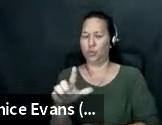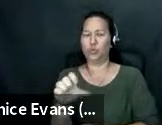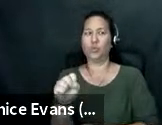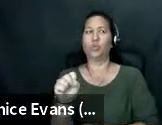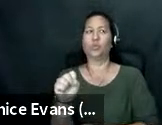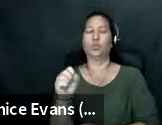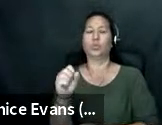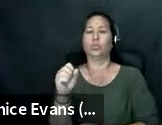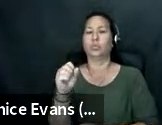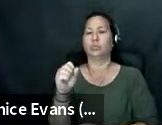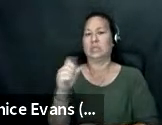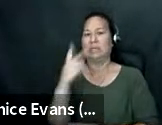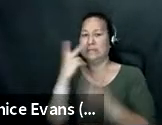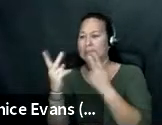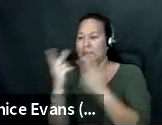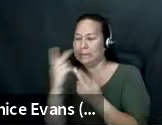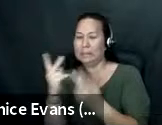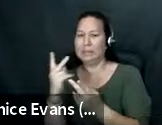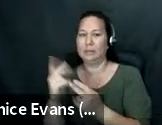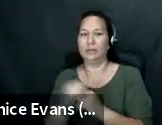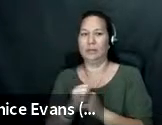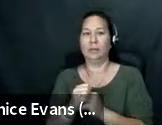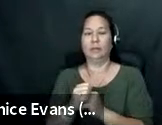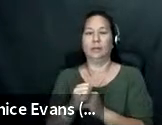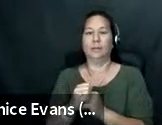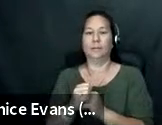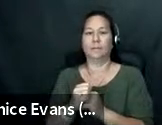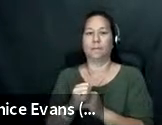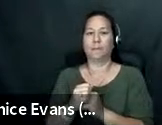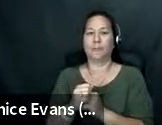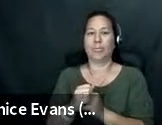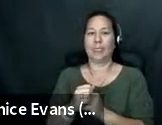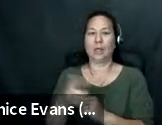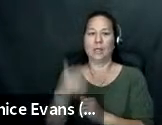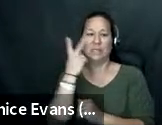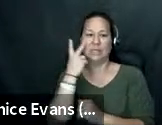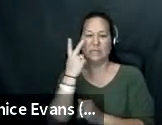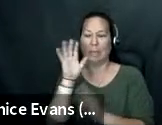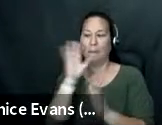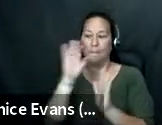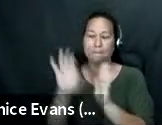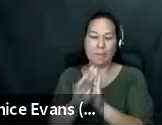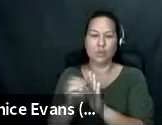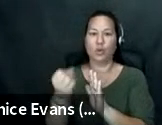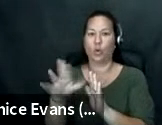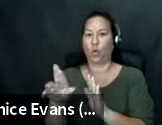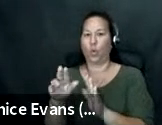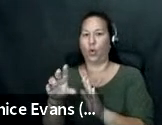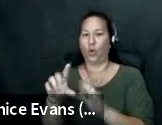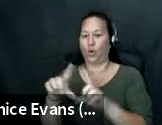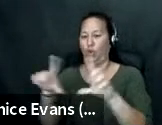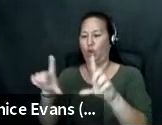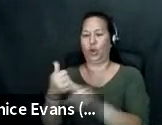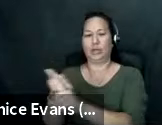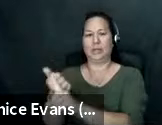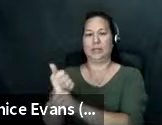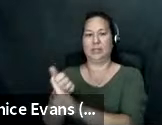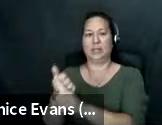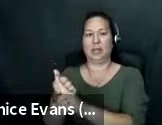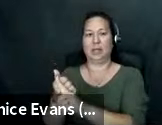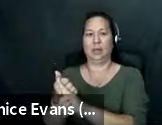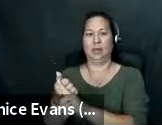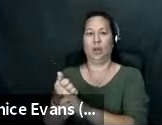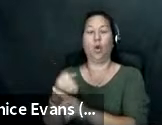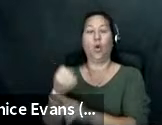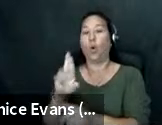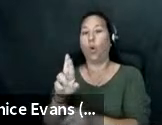include actually seeing the card, seeing a picture of the card, or a note, I believe, from